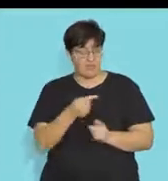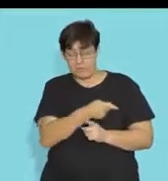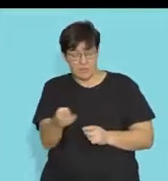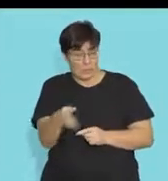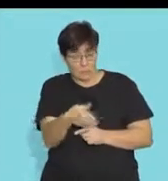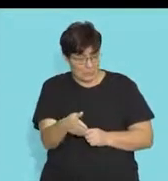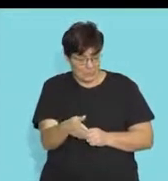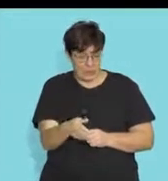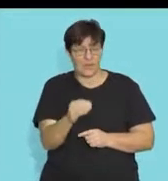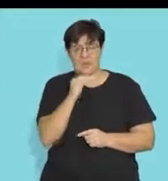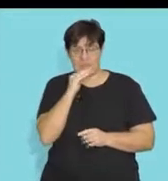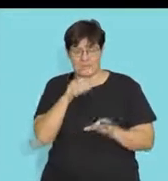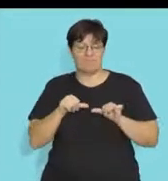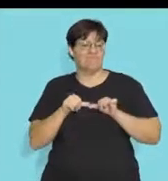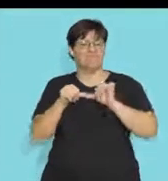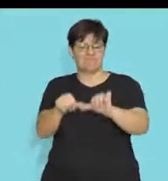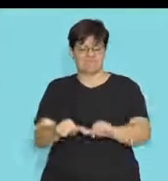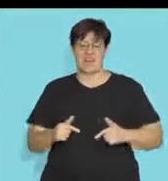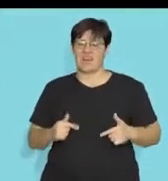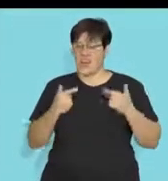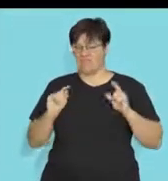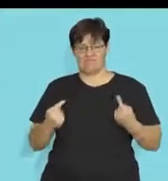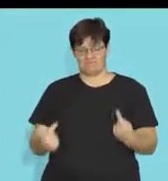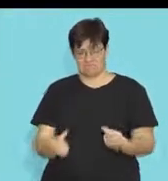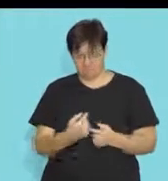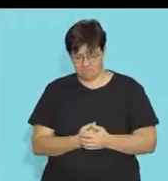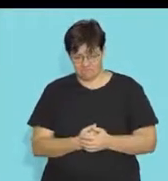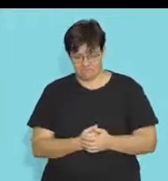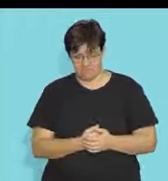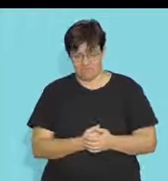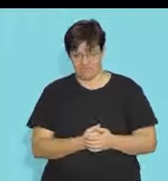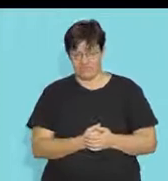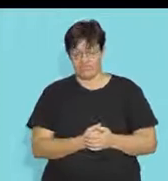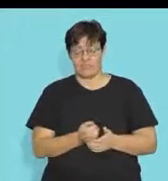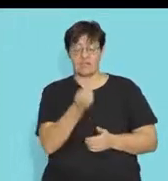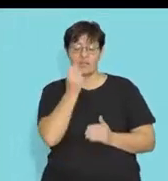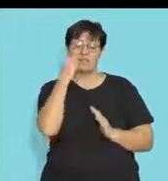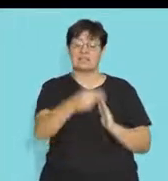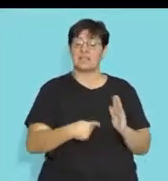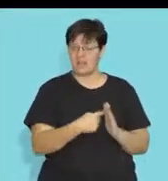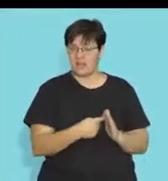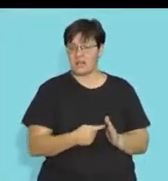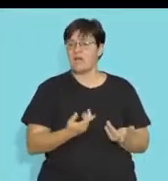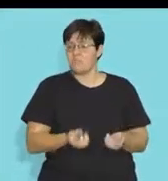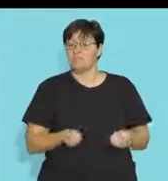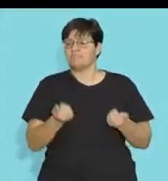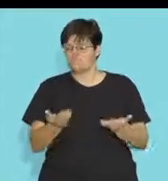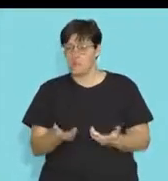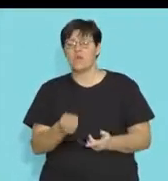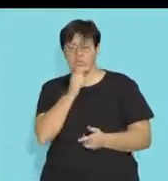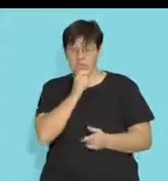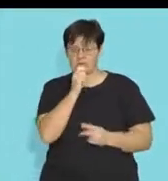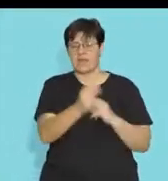be seen that we would not be able to sustain the life forms on Earth. The nutrient cycle makes them available